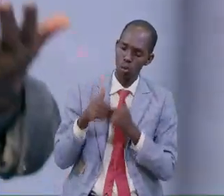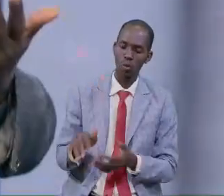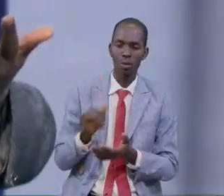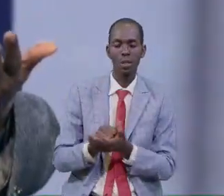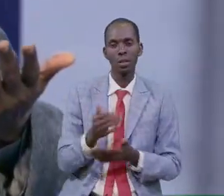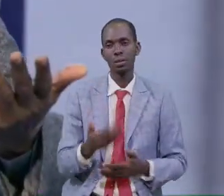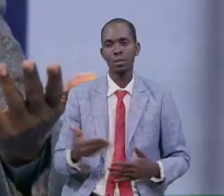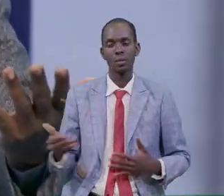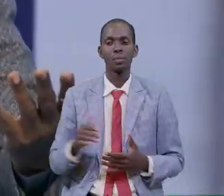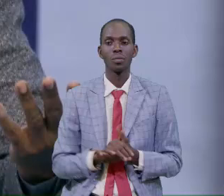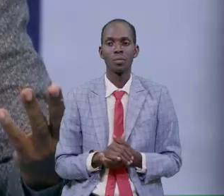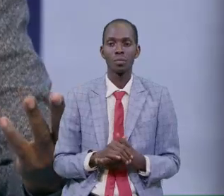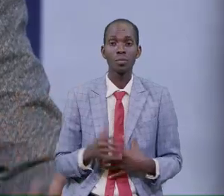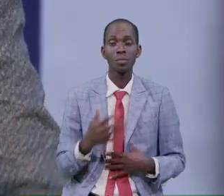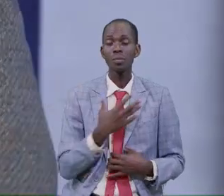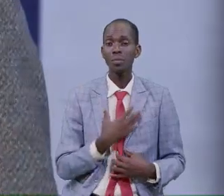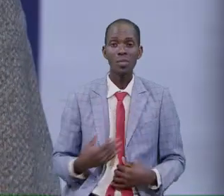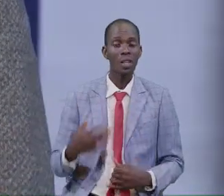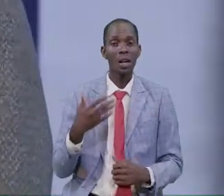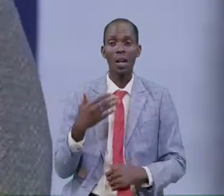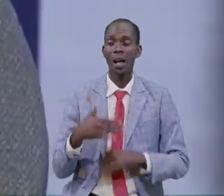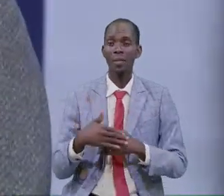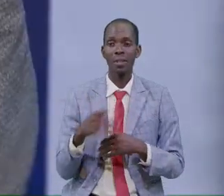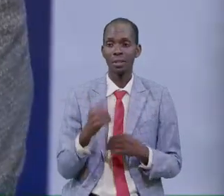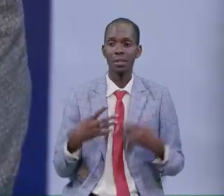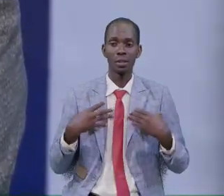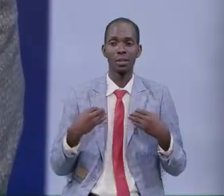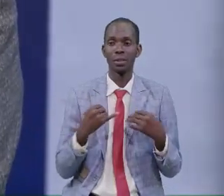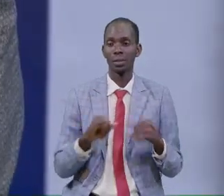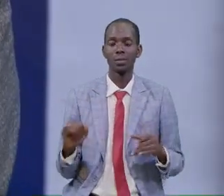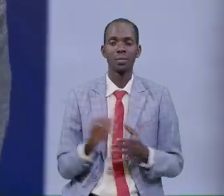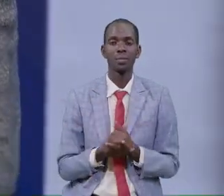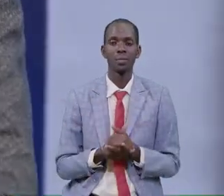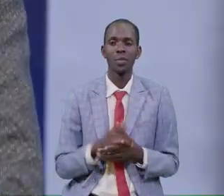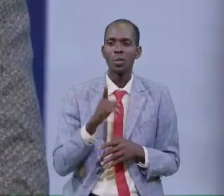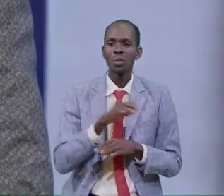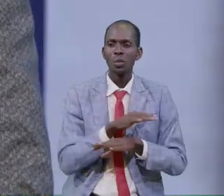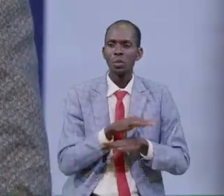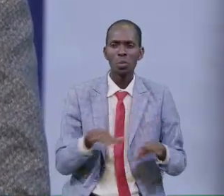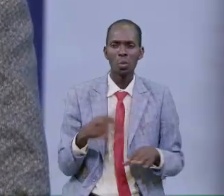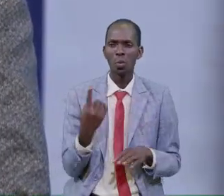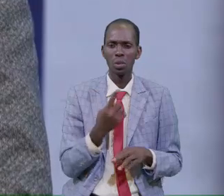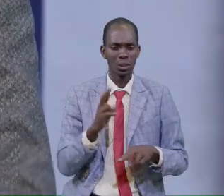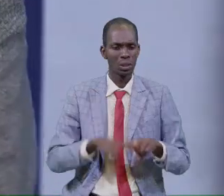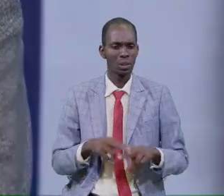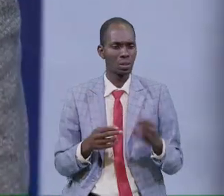And so, after the healing, you don't just sit down there, you get up. If you could